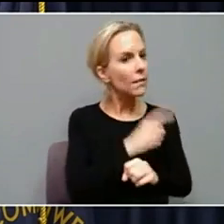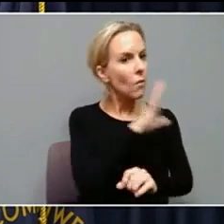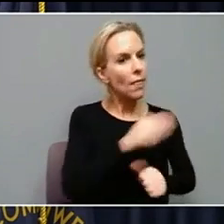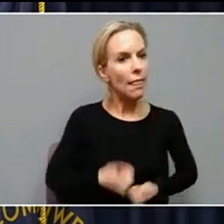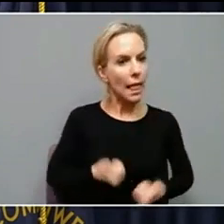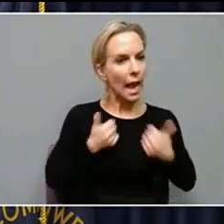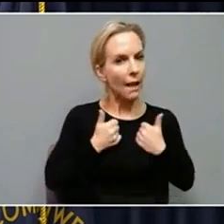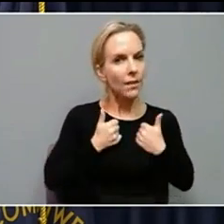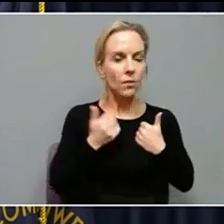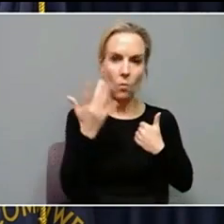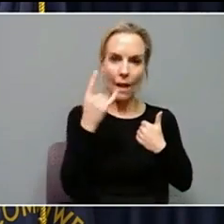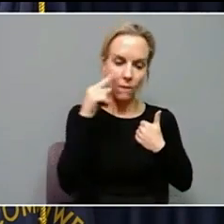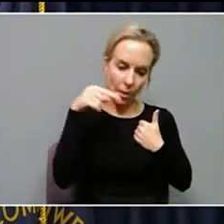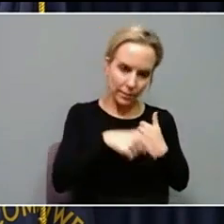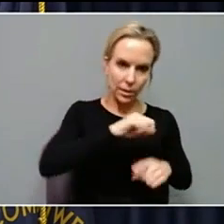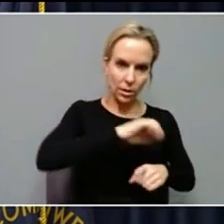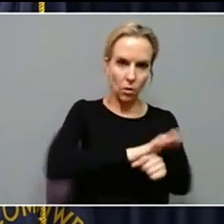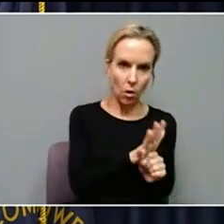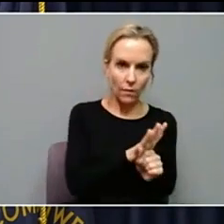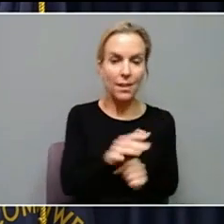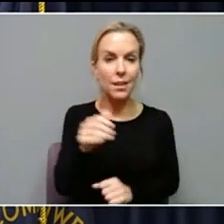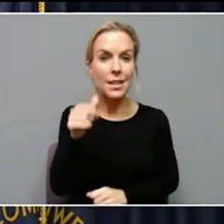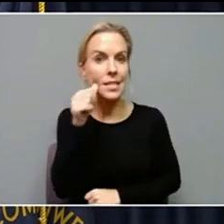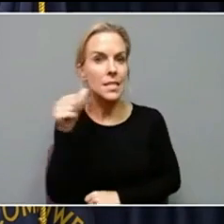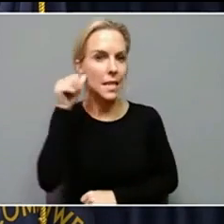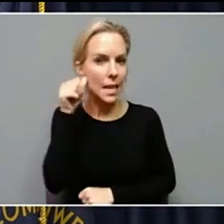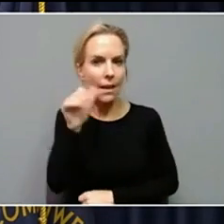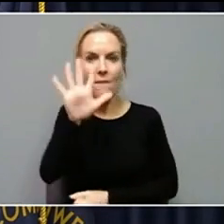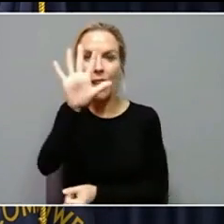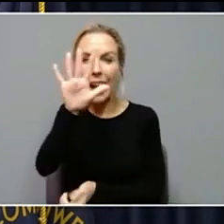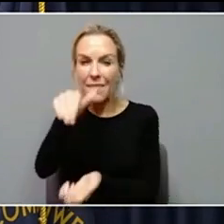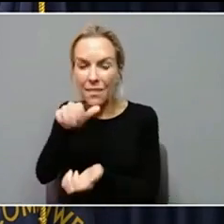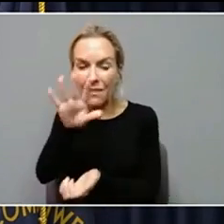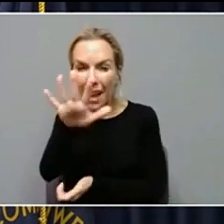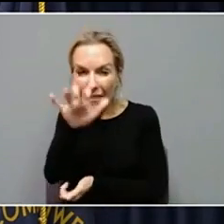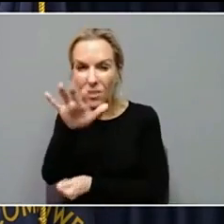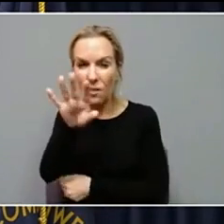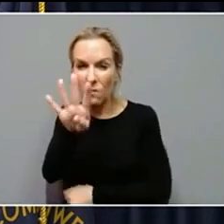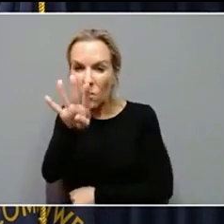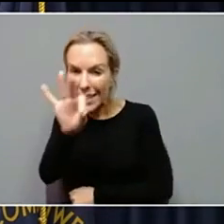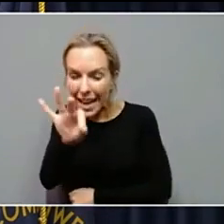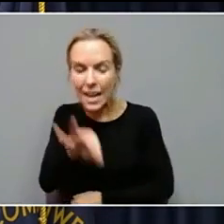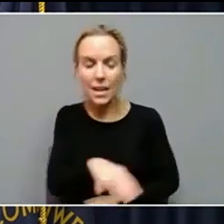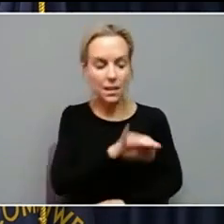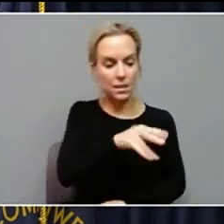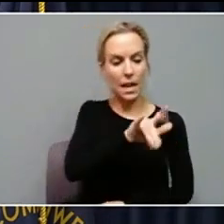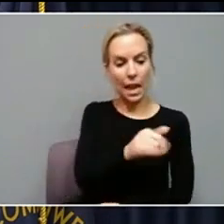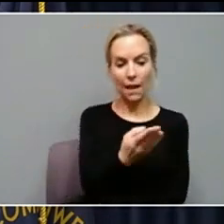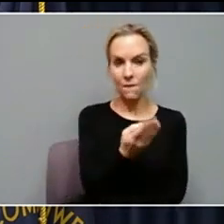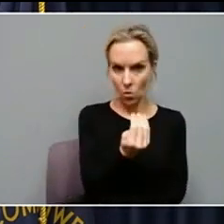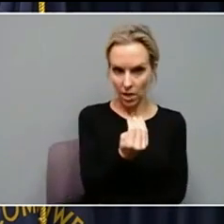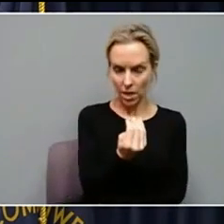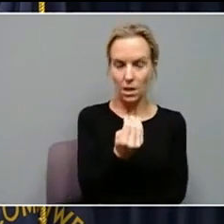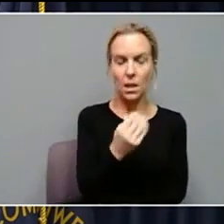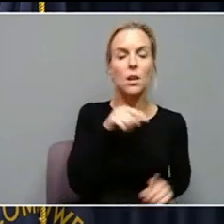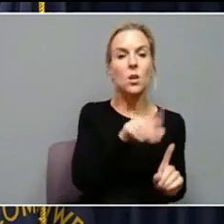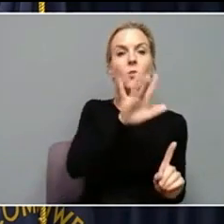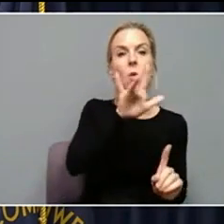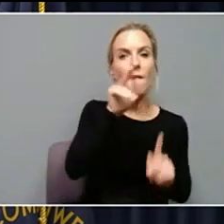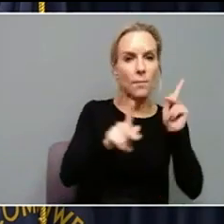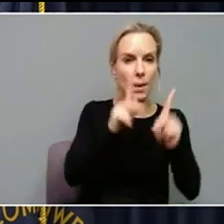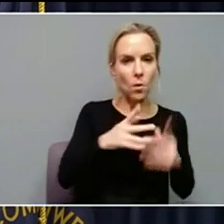yesterday, we have 549. On July 14th, we had 25 people on a